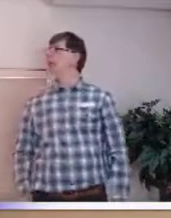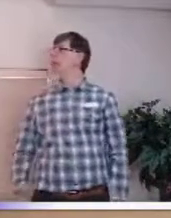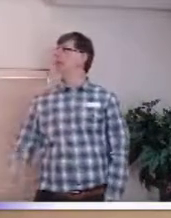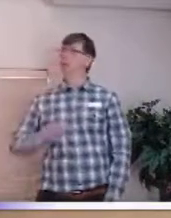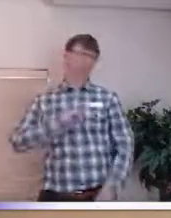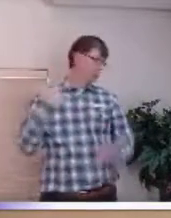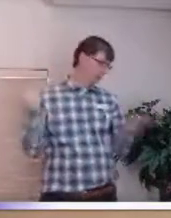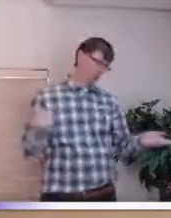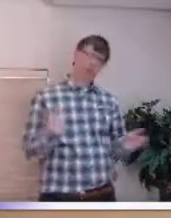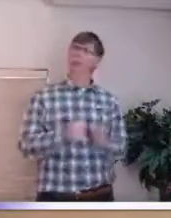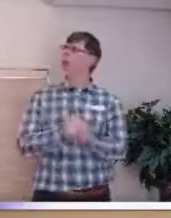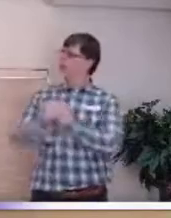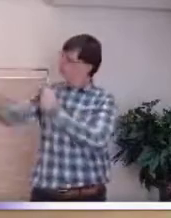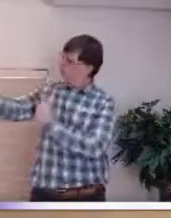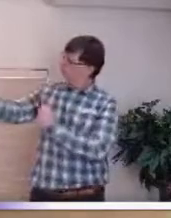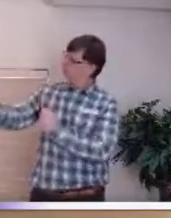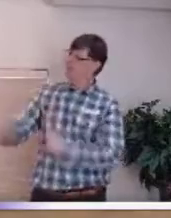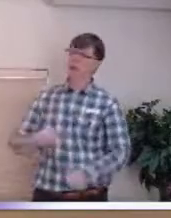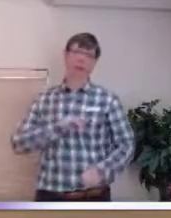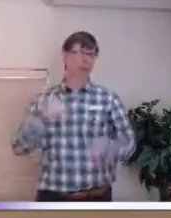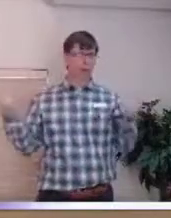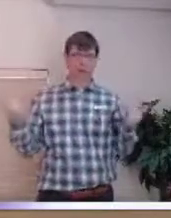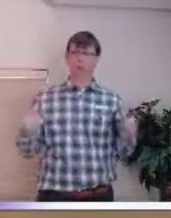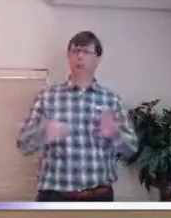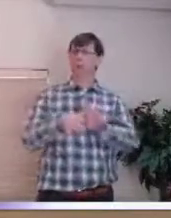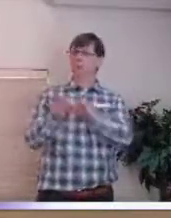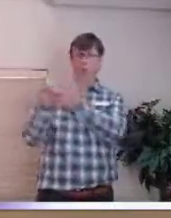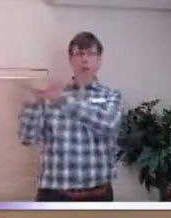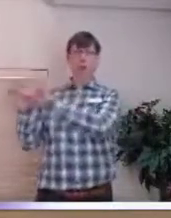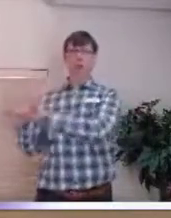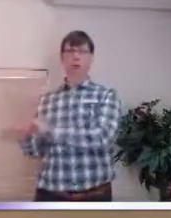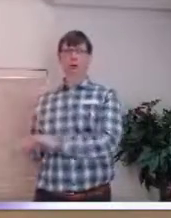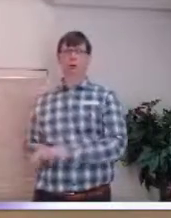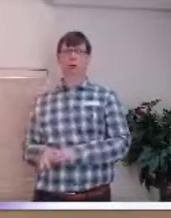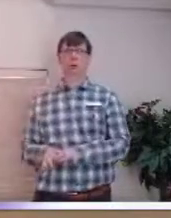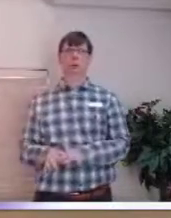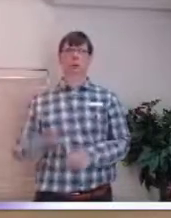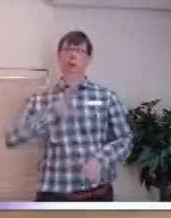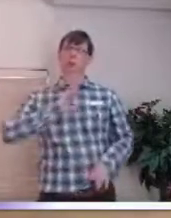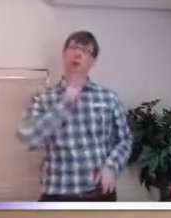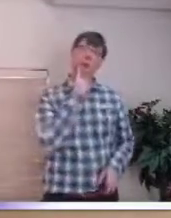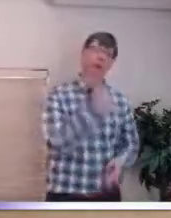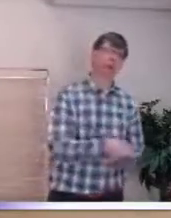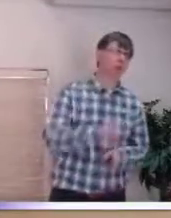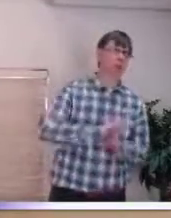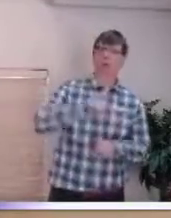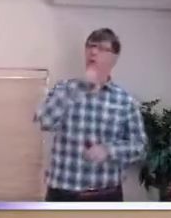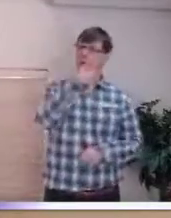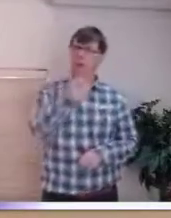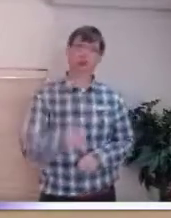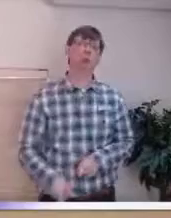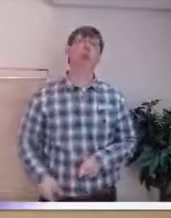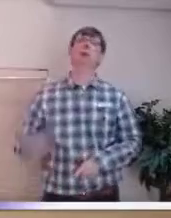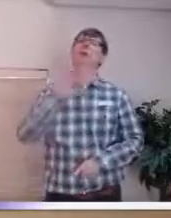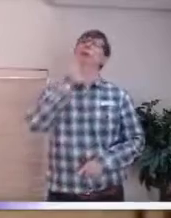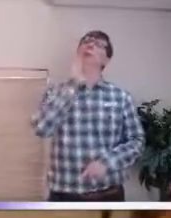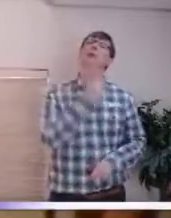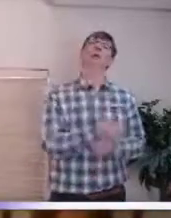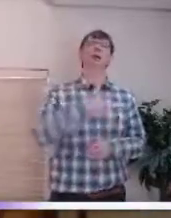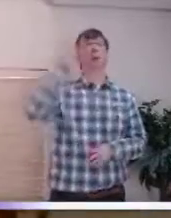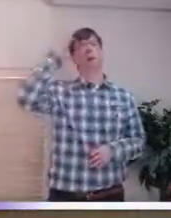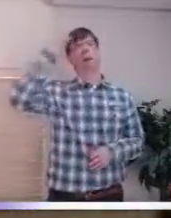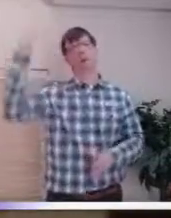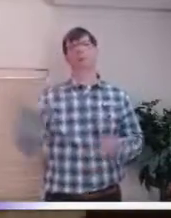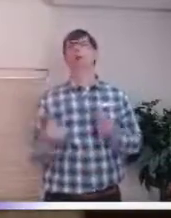where are we going? What are we doing? Because I don't know about you, but I think that we're